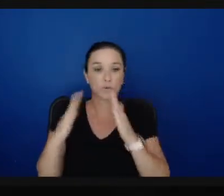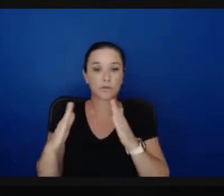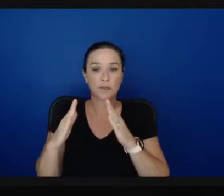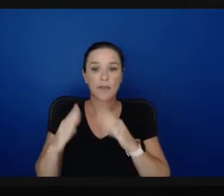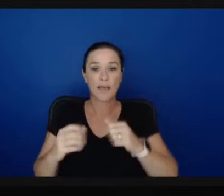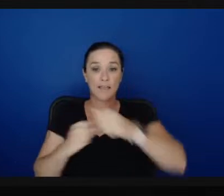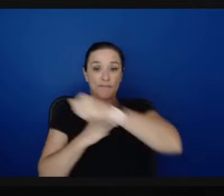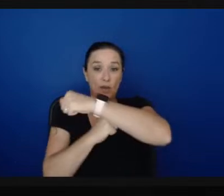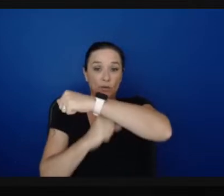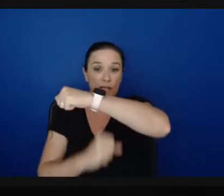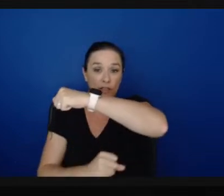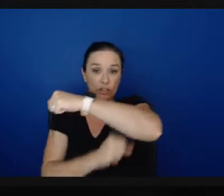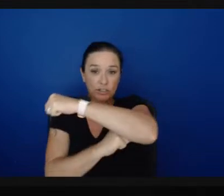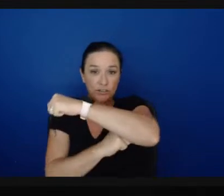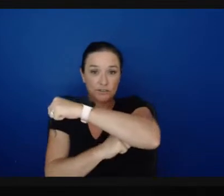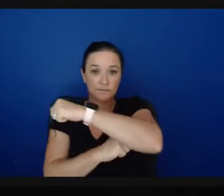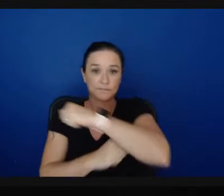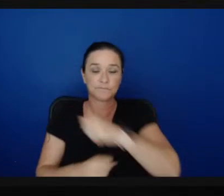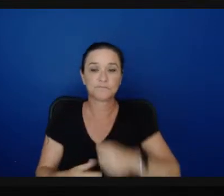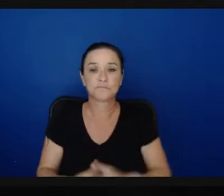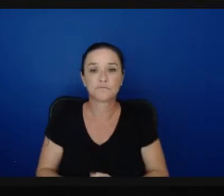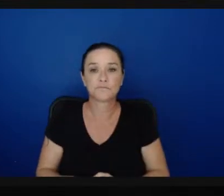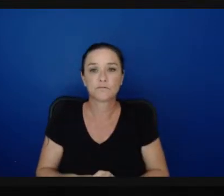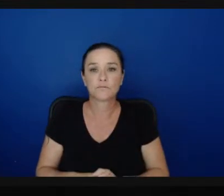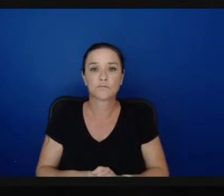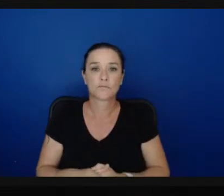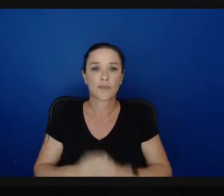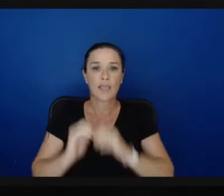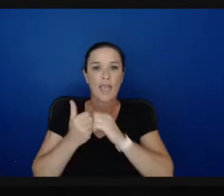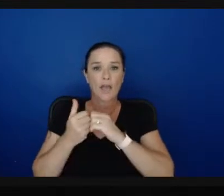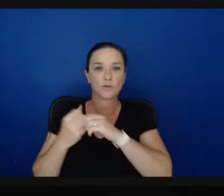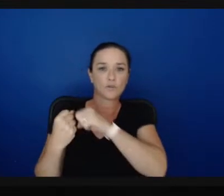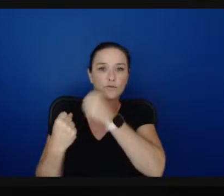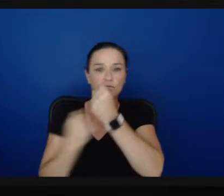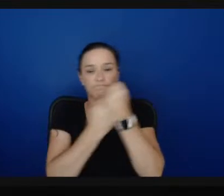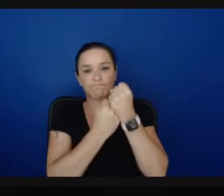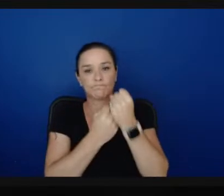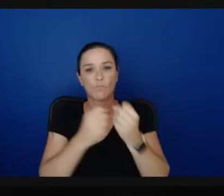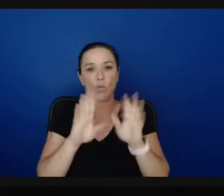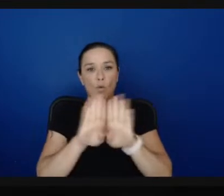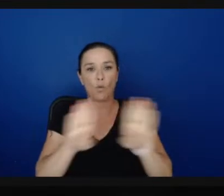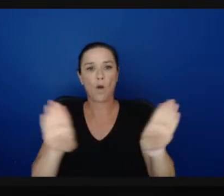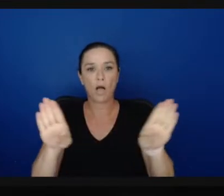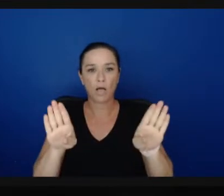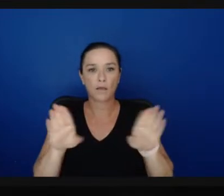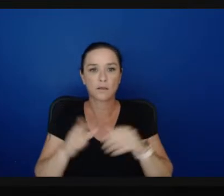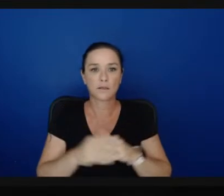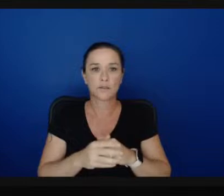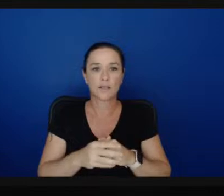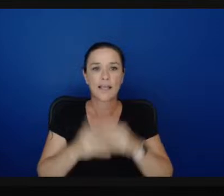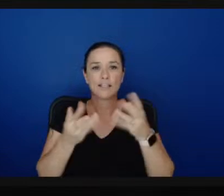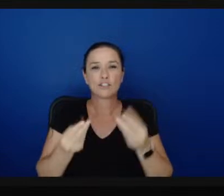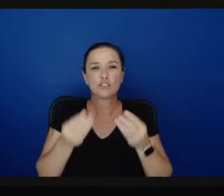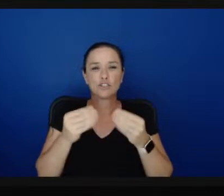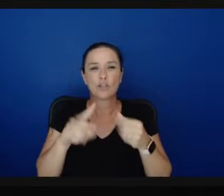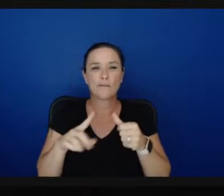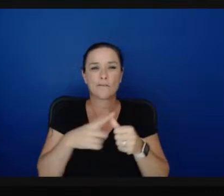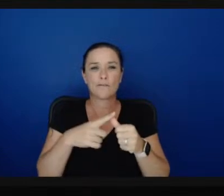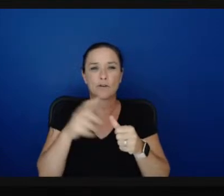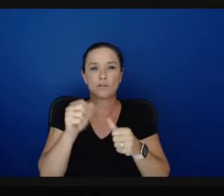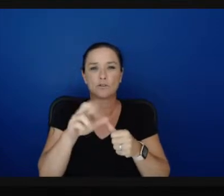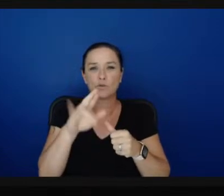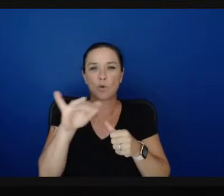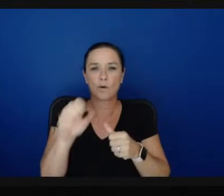foundations, unbraced walls, soft first stories, a lot of open space on the lower floors, unreinforced